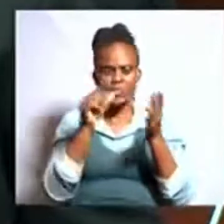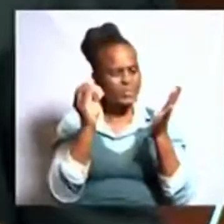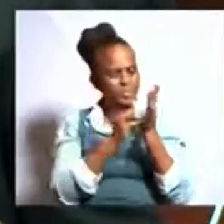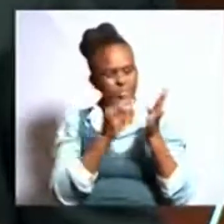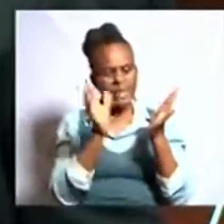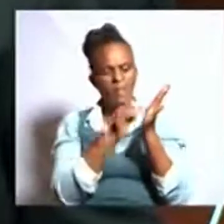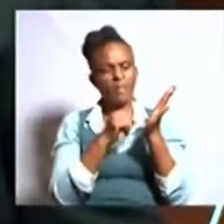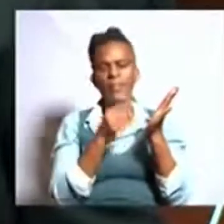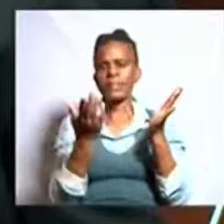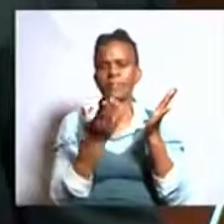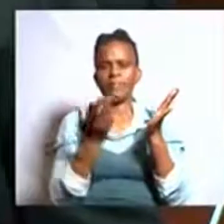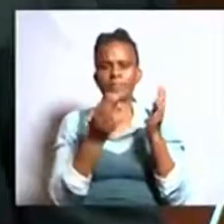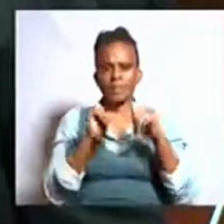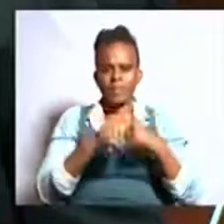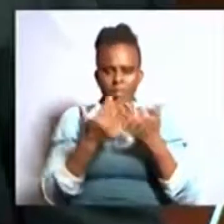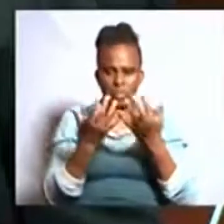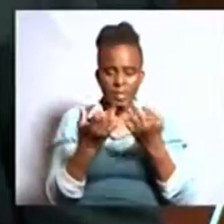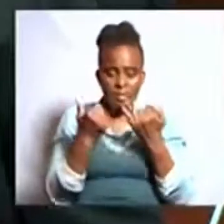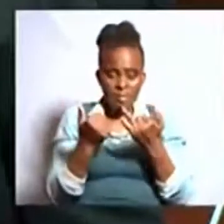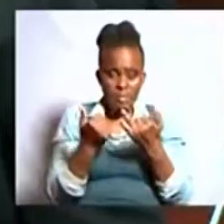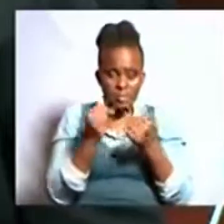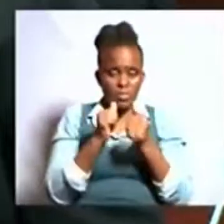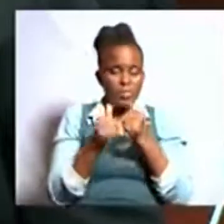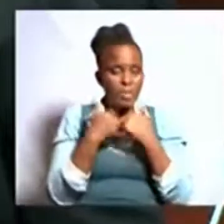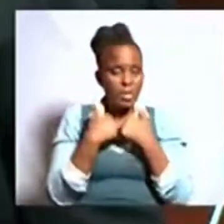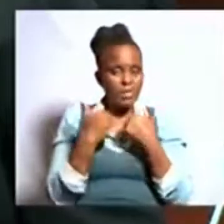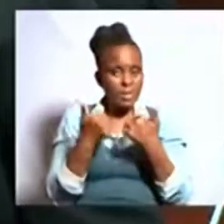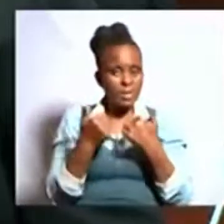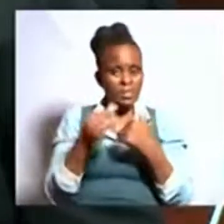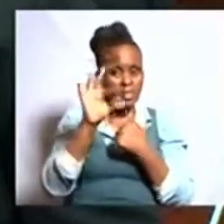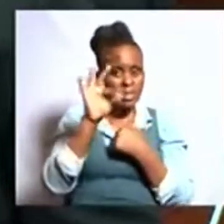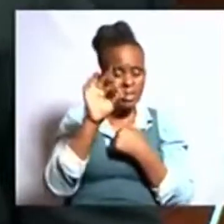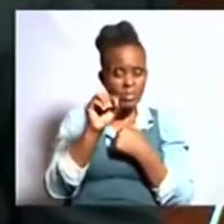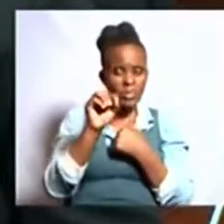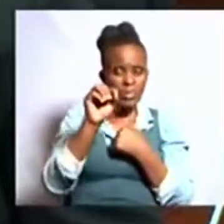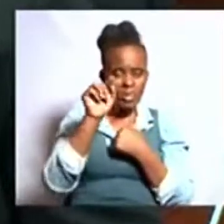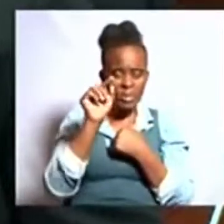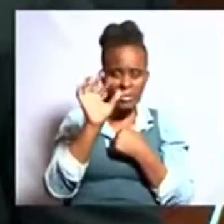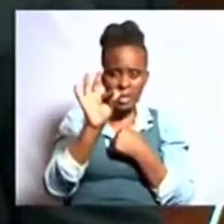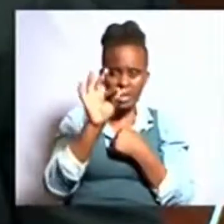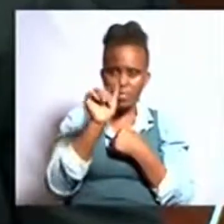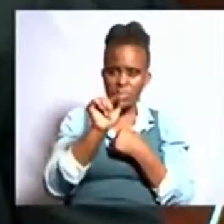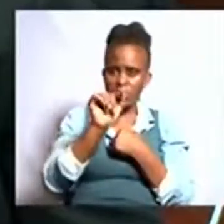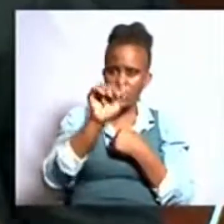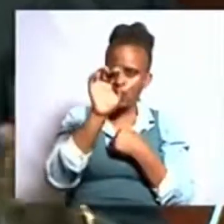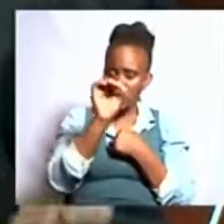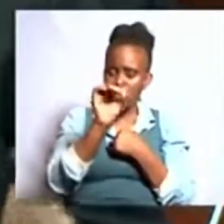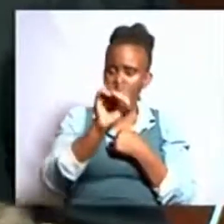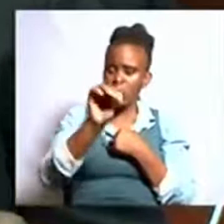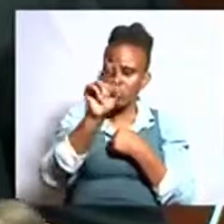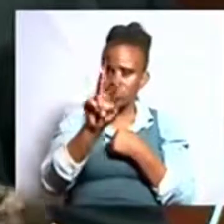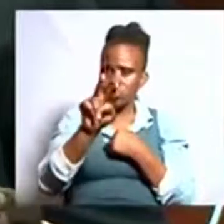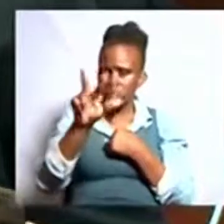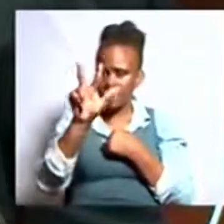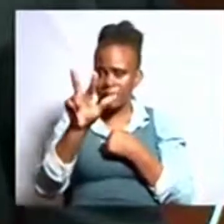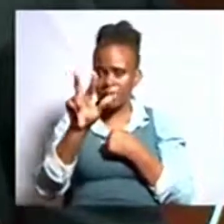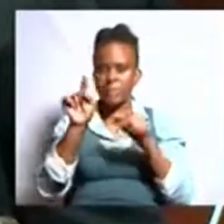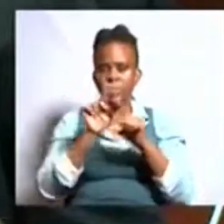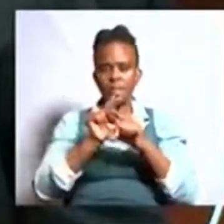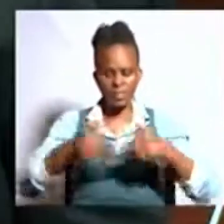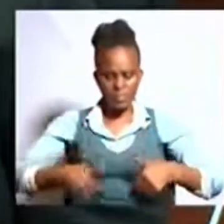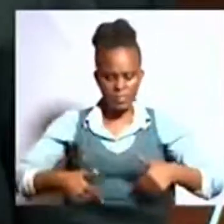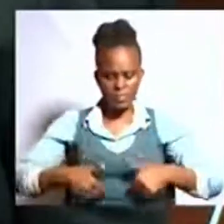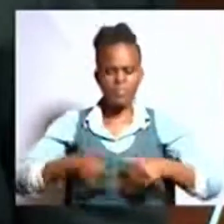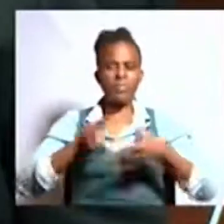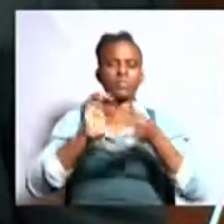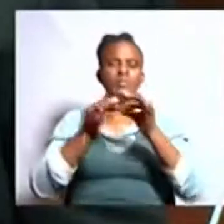this. May we have the ones which have 9.0, 2, and 3? I think the youth coordinator should be